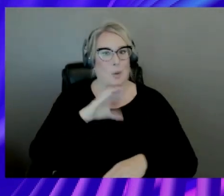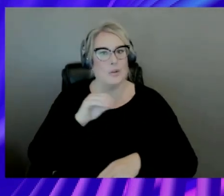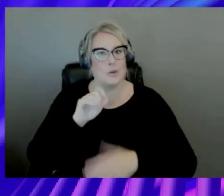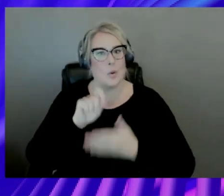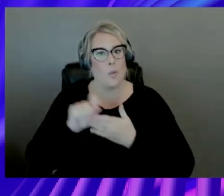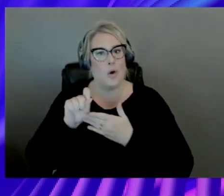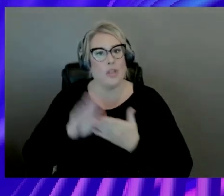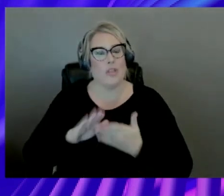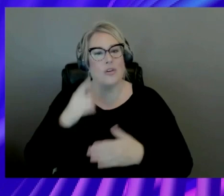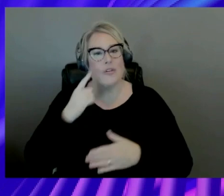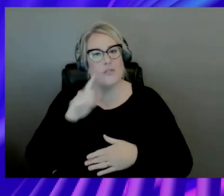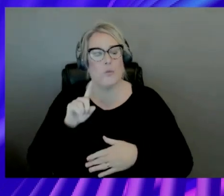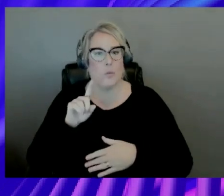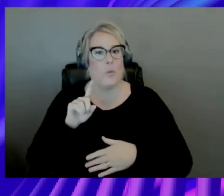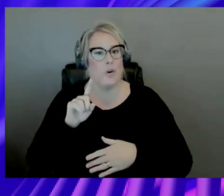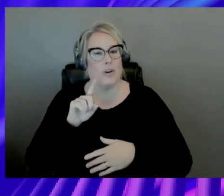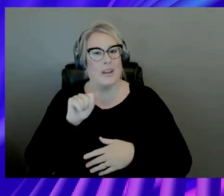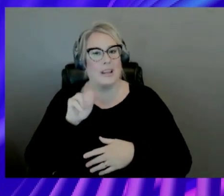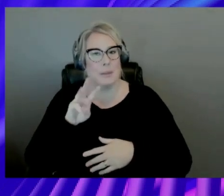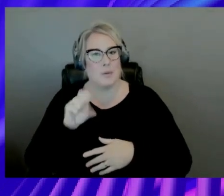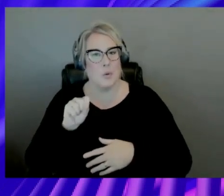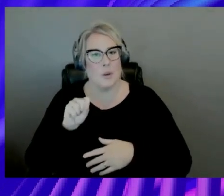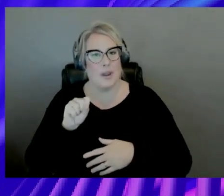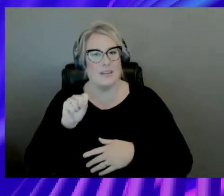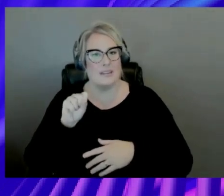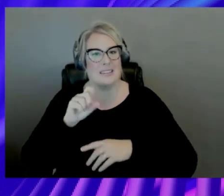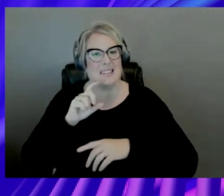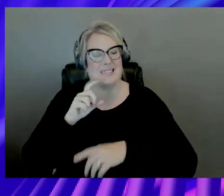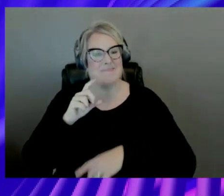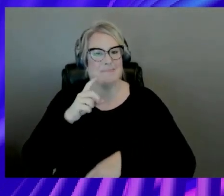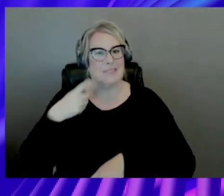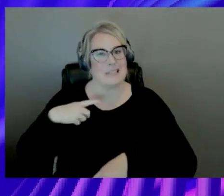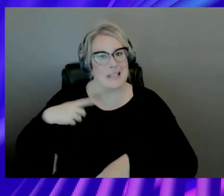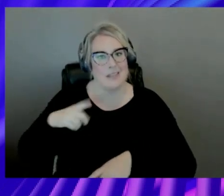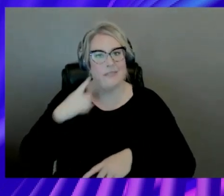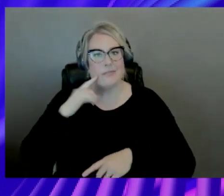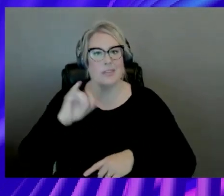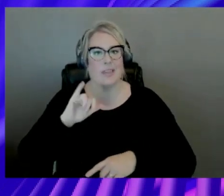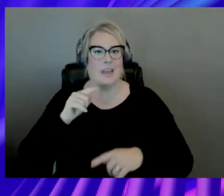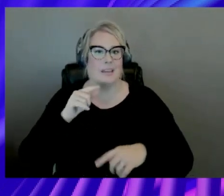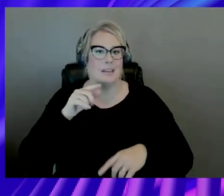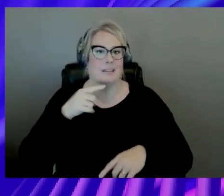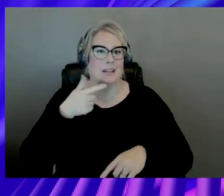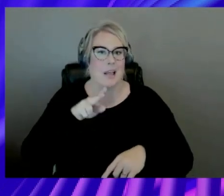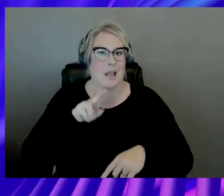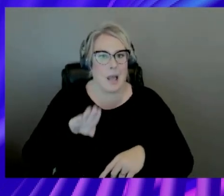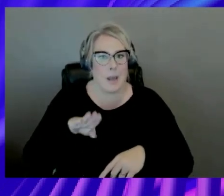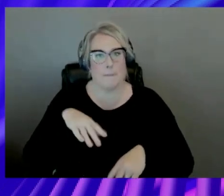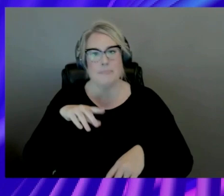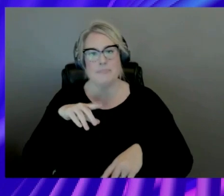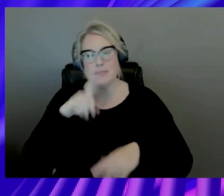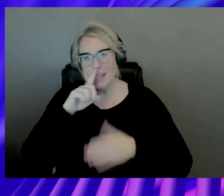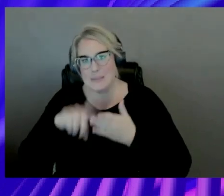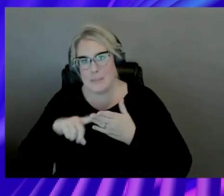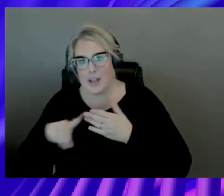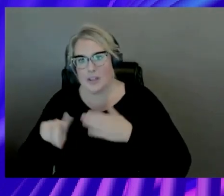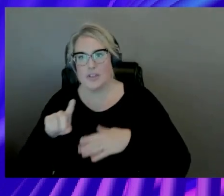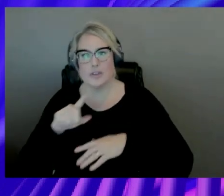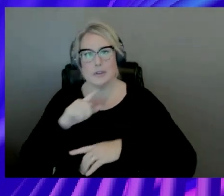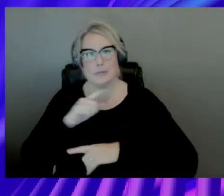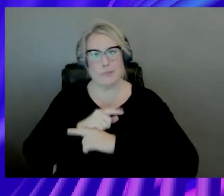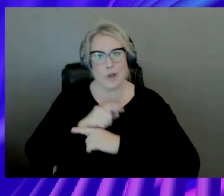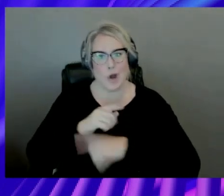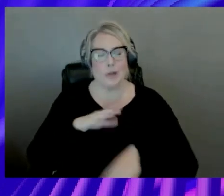and contributed a lot to the other security services like GuardDuty, Security Hub, and Inspector, which gives us kind of a pretty good view of how